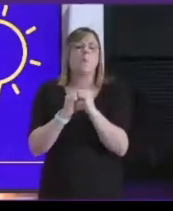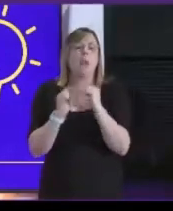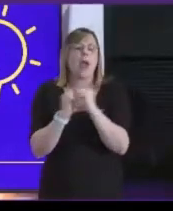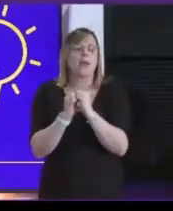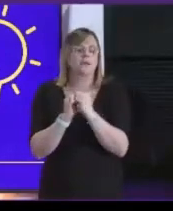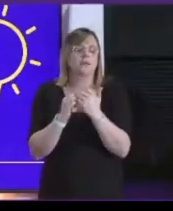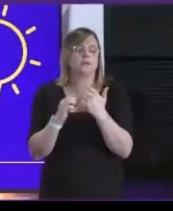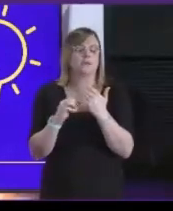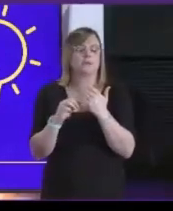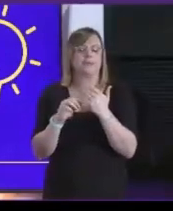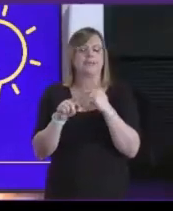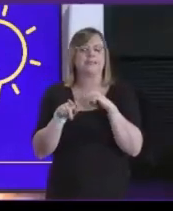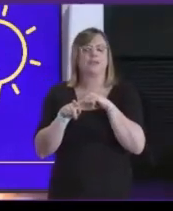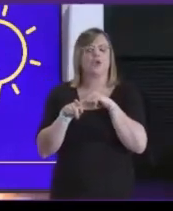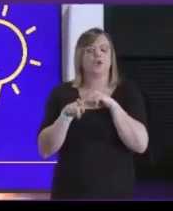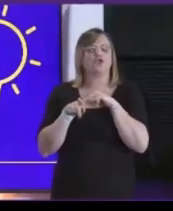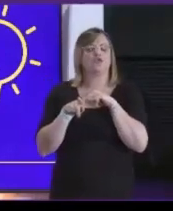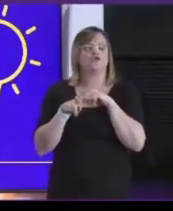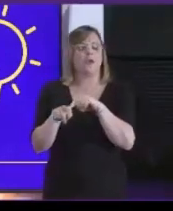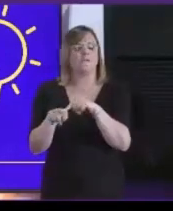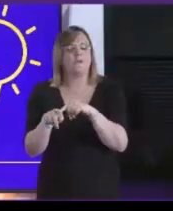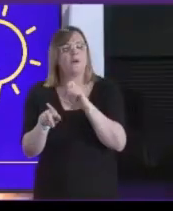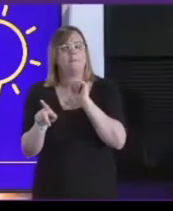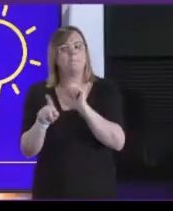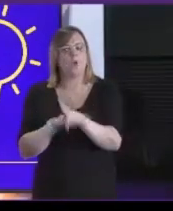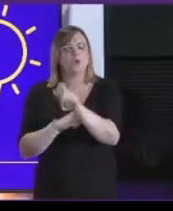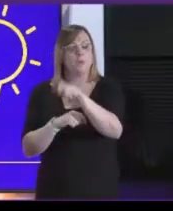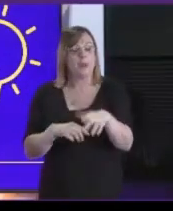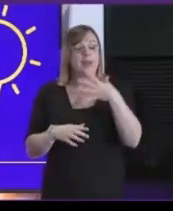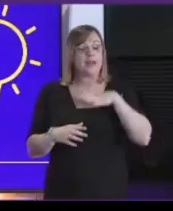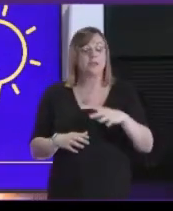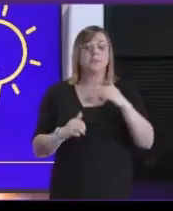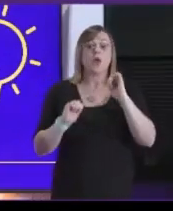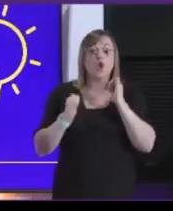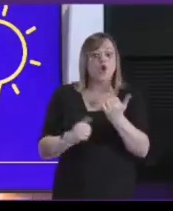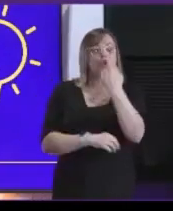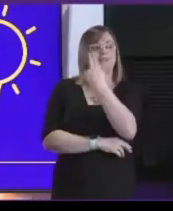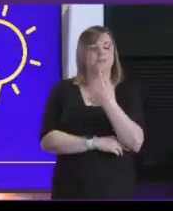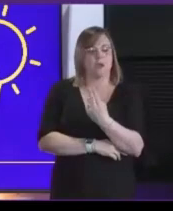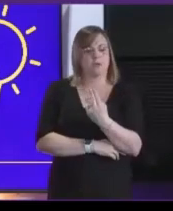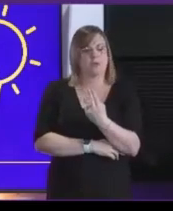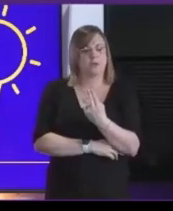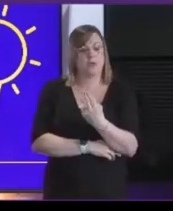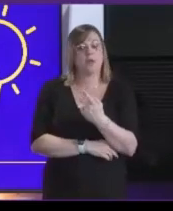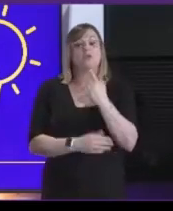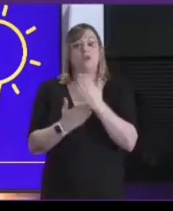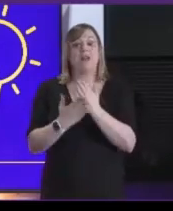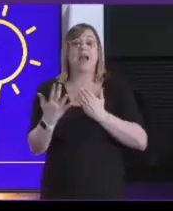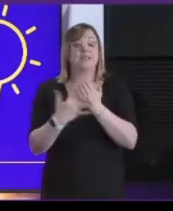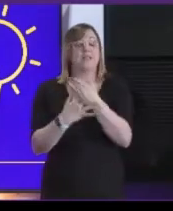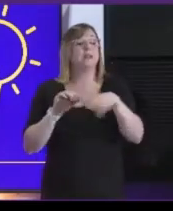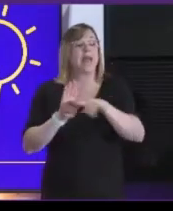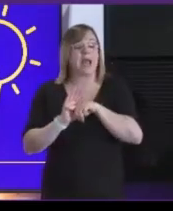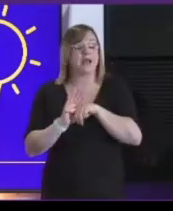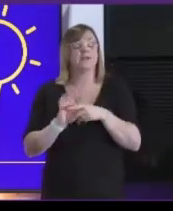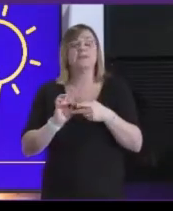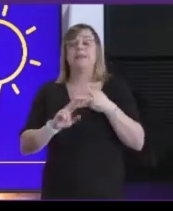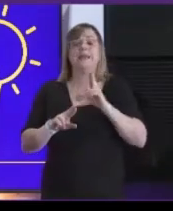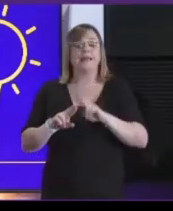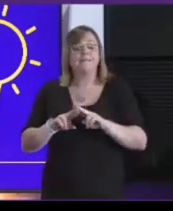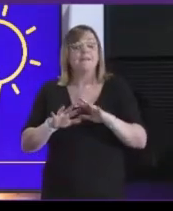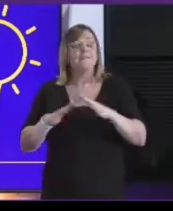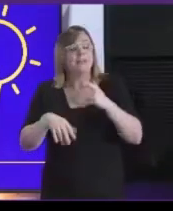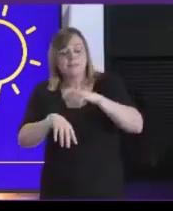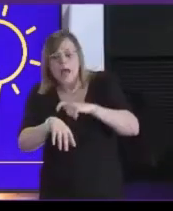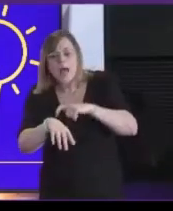driver. For most people, it needs to be, this is good design, this is, and really the Accessibility Act, if you don't have the